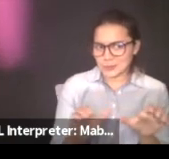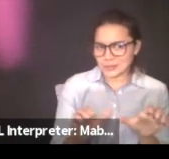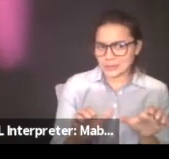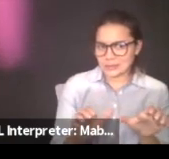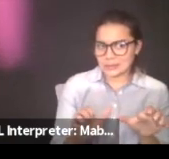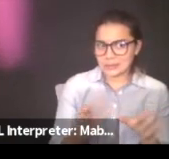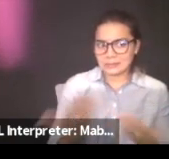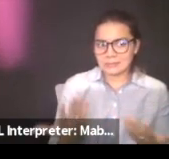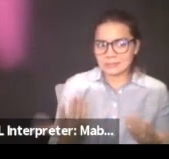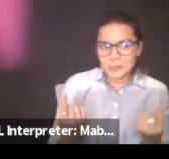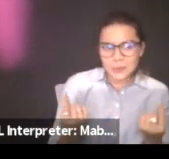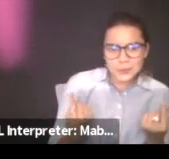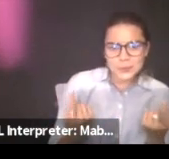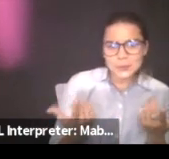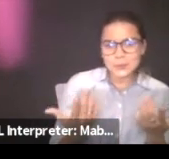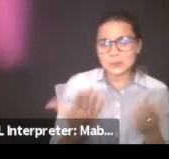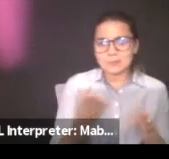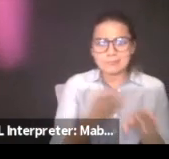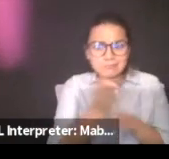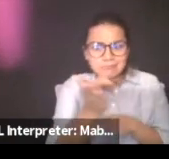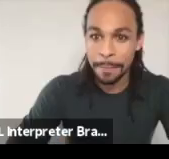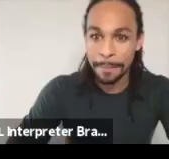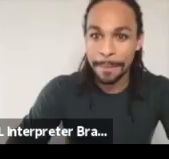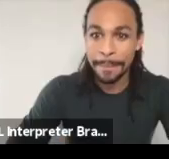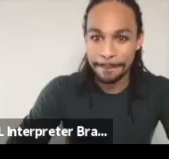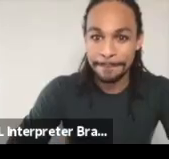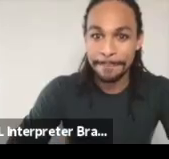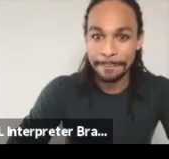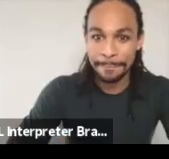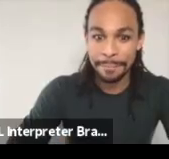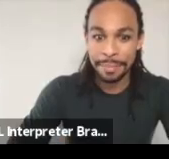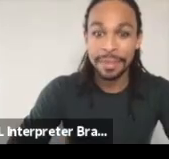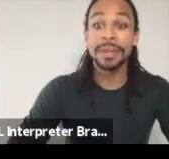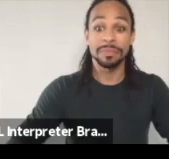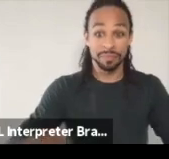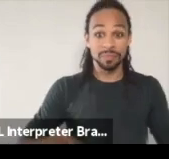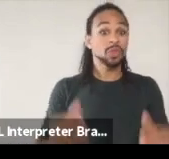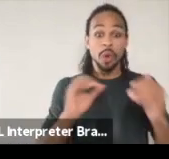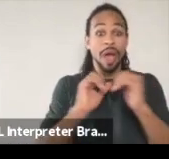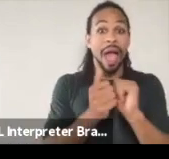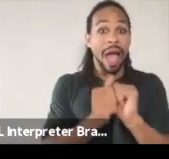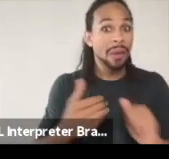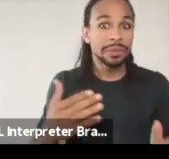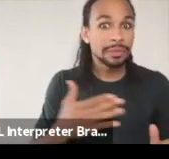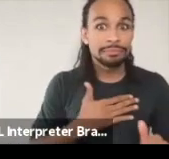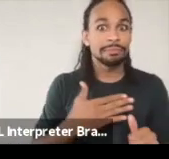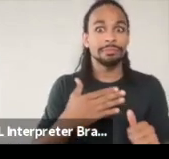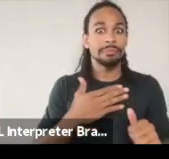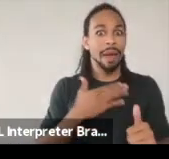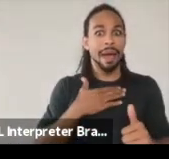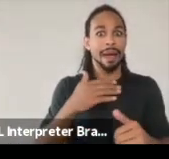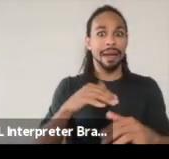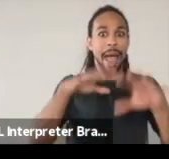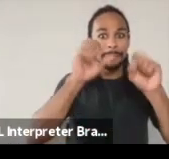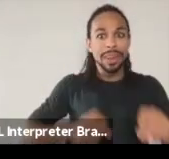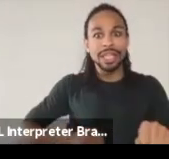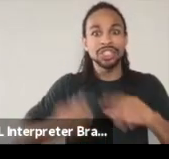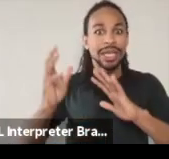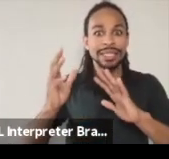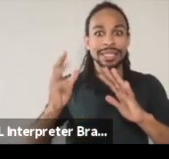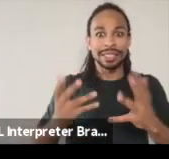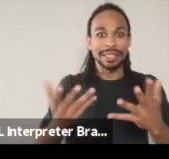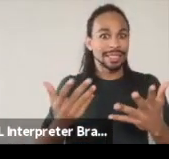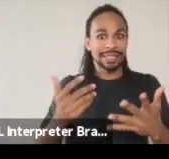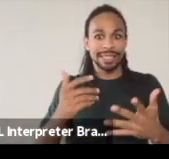up in this space? So I want to talk about my work and the work of Collective Action for